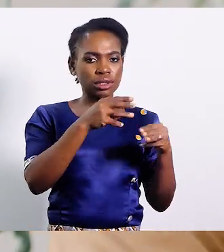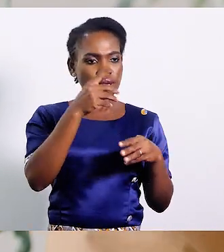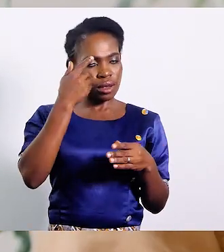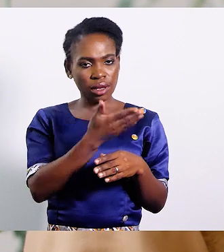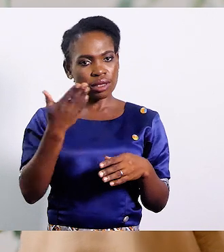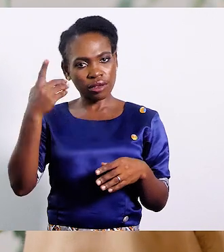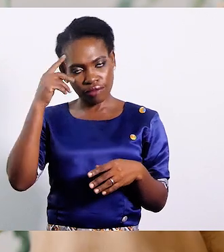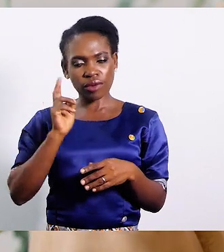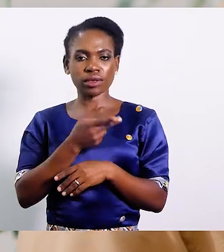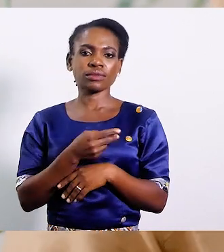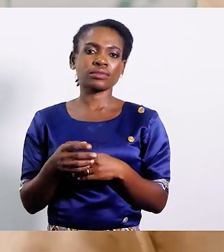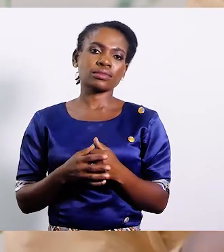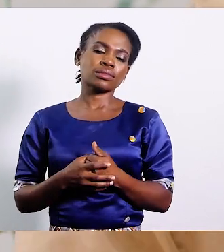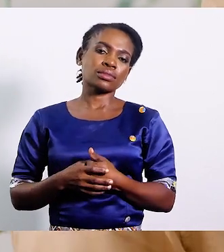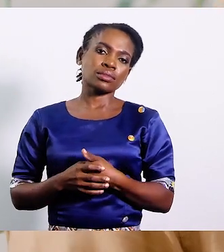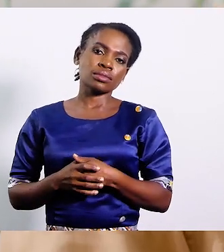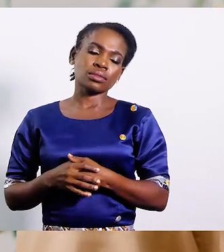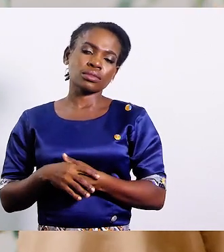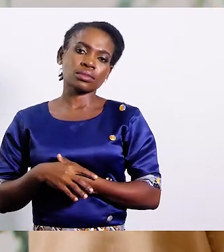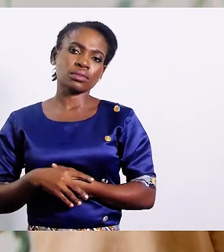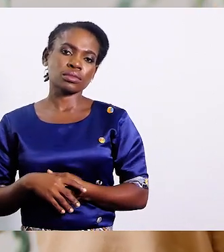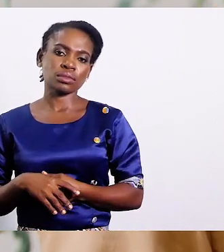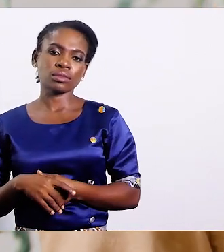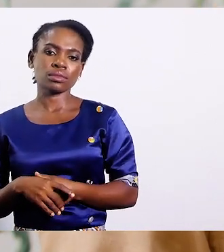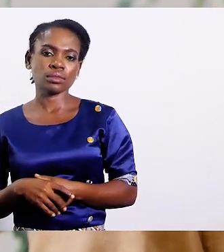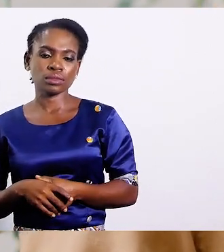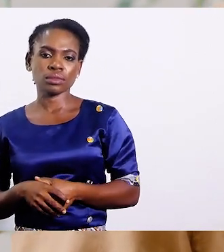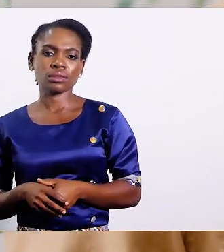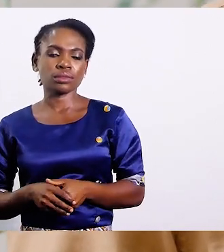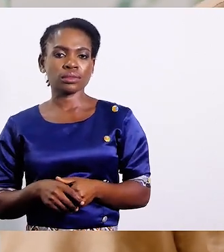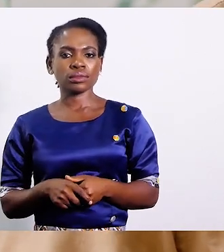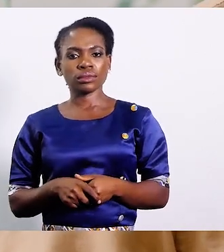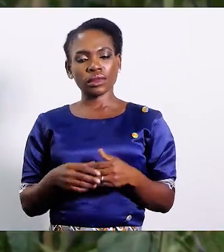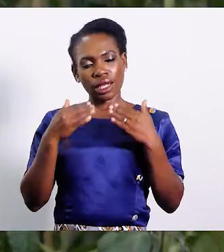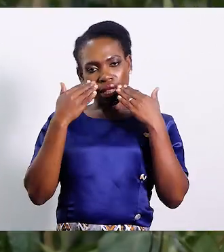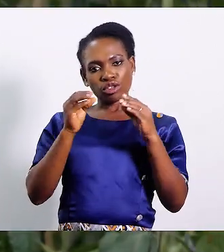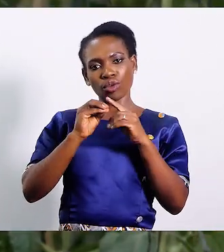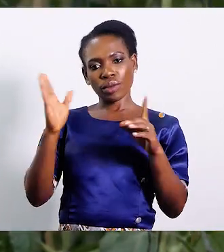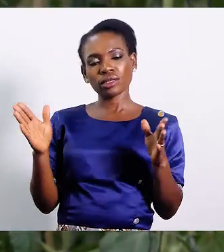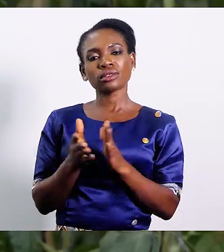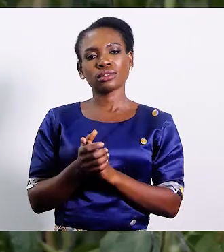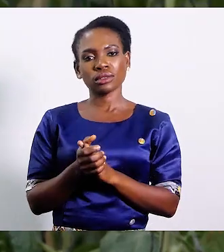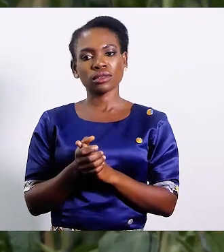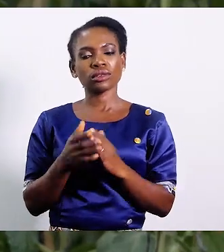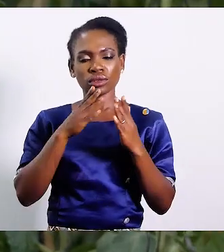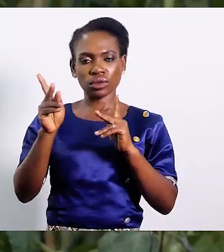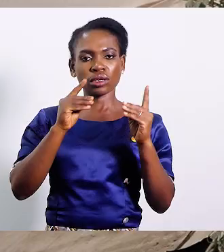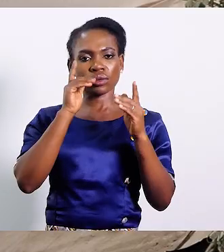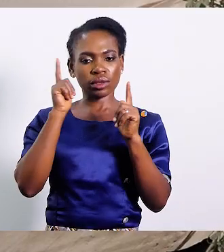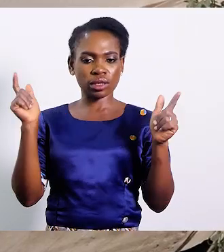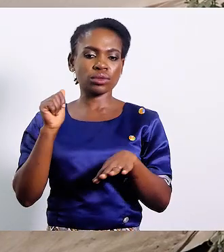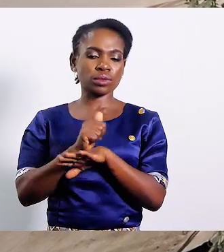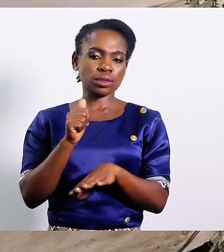the sales of our produce. So you can also check them out on all social media handles. Definitely, we will be checking you out. Thank you so